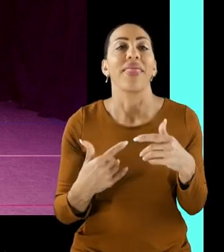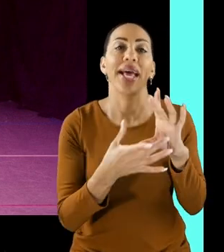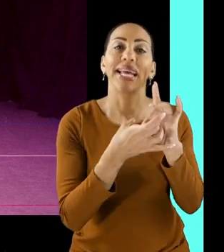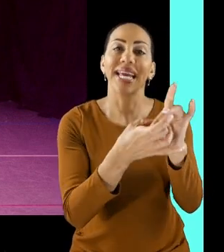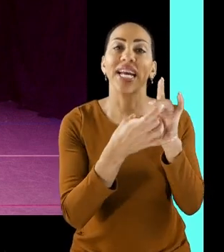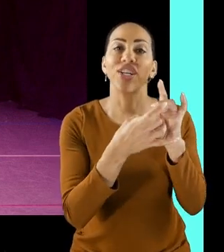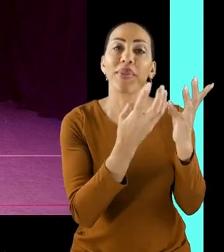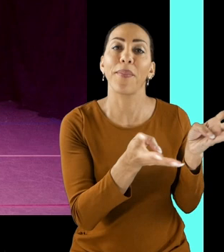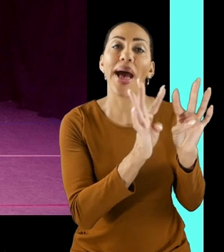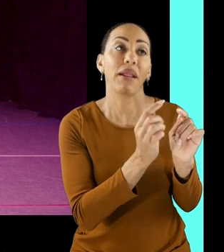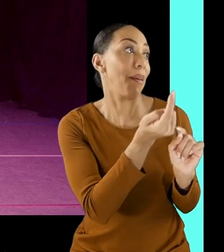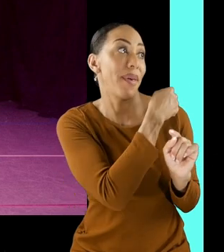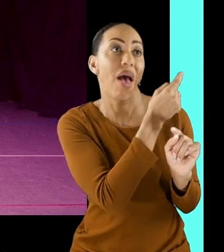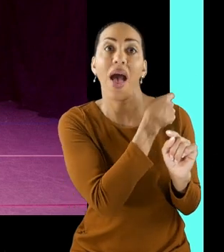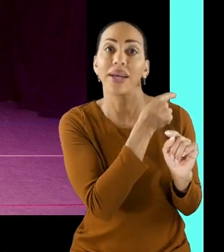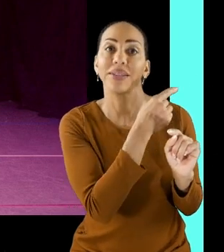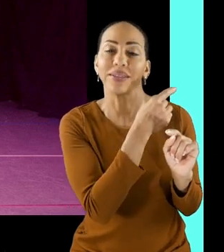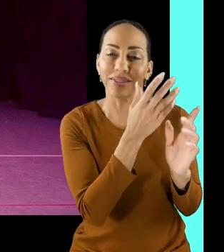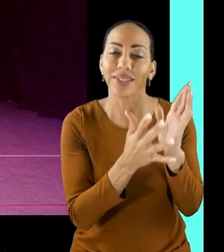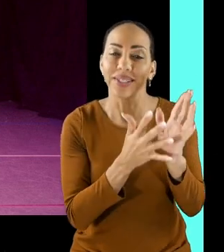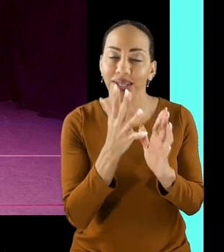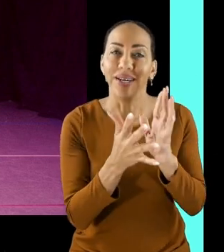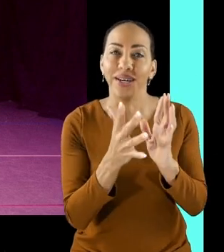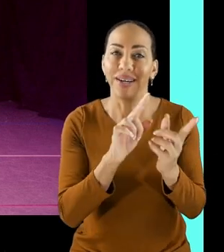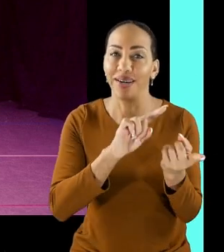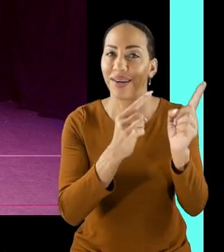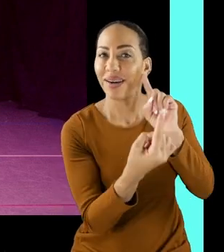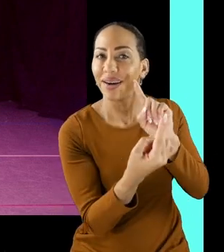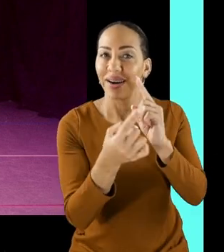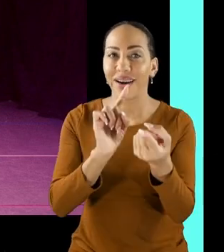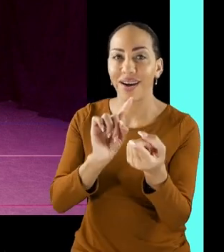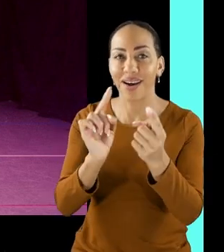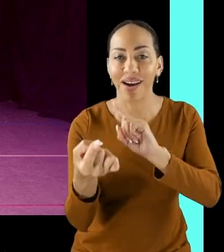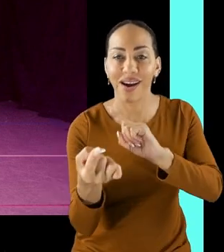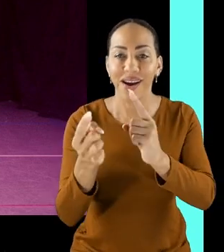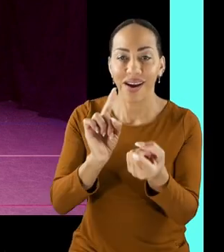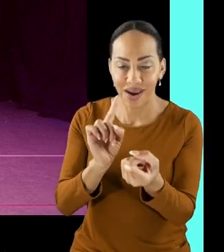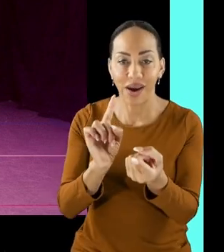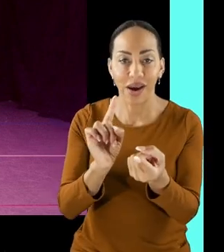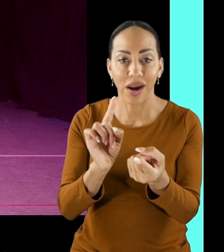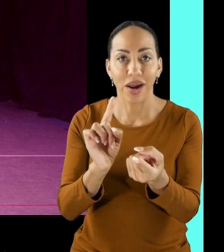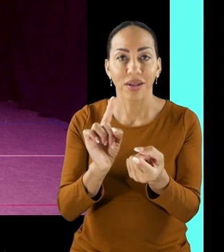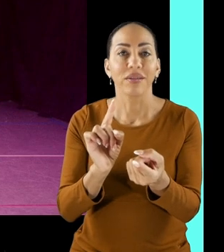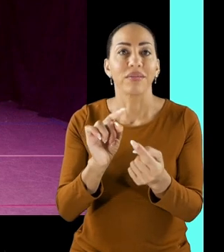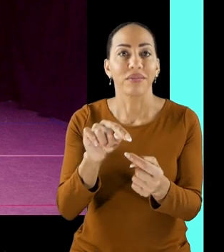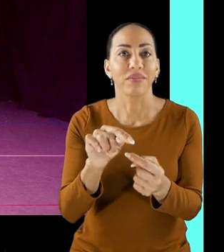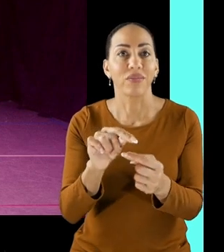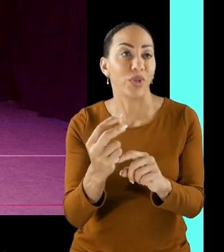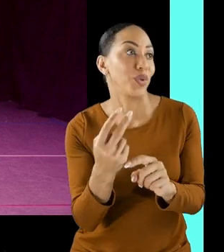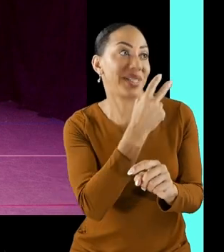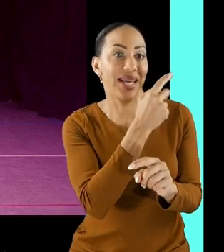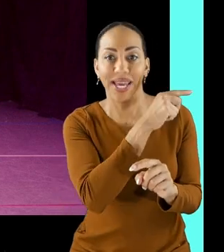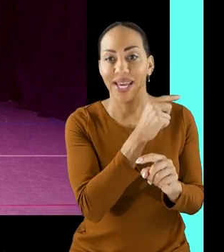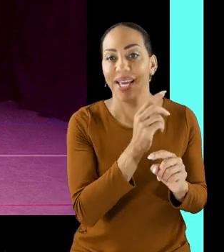panel projected behind. That turn to look at the back of the stage is a lot more powerful when you see that it's the